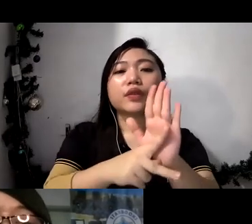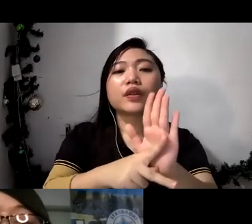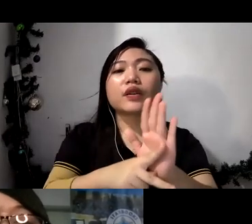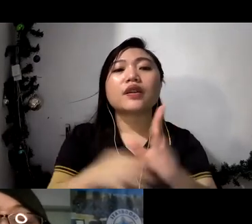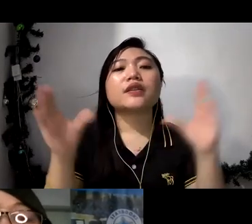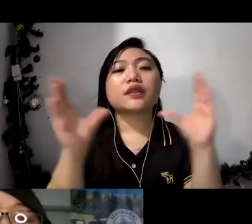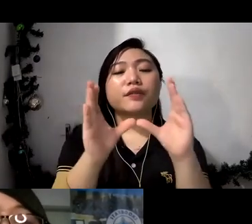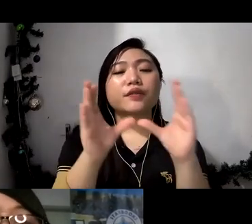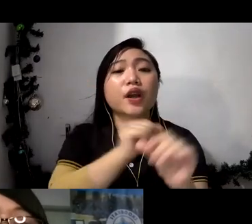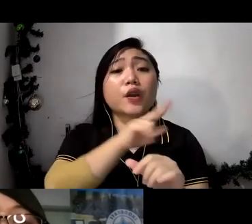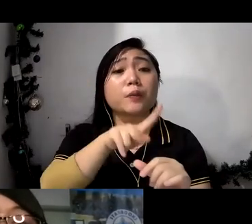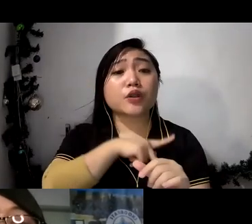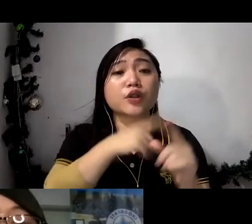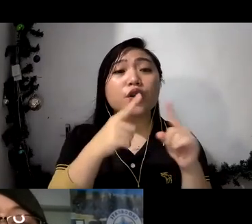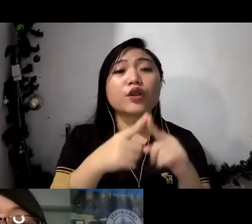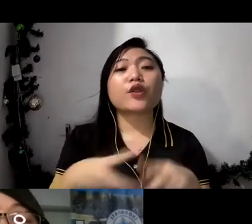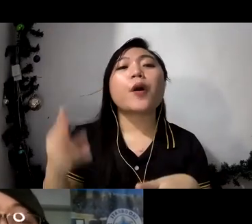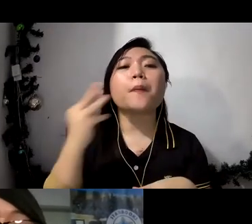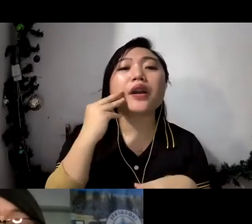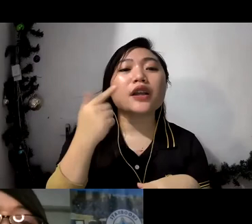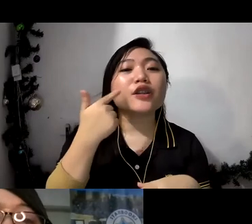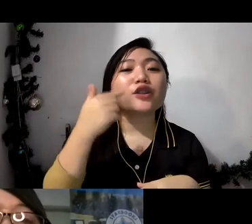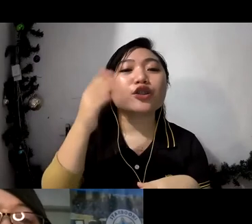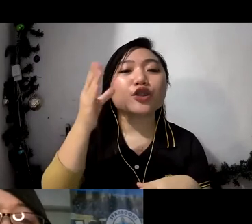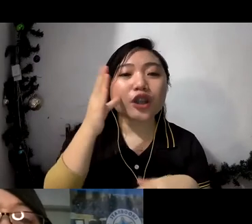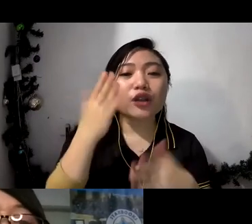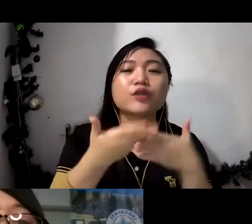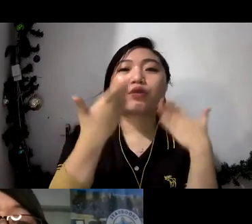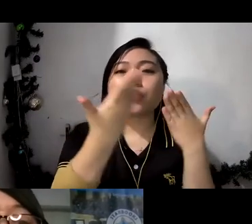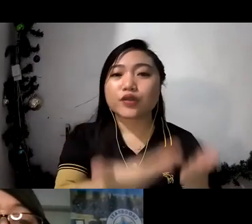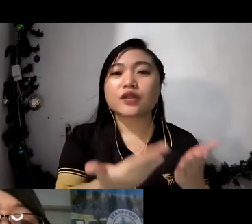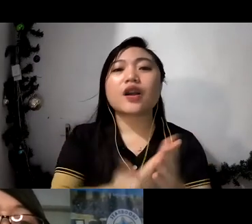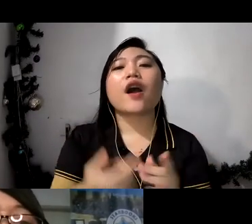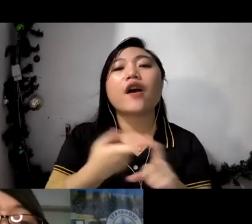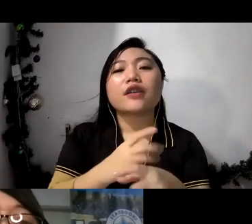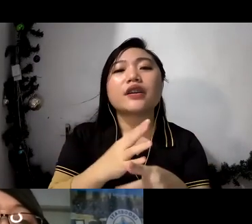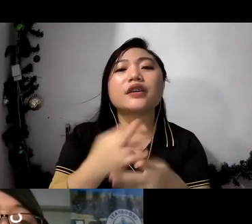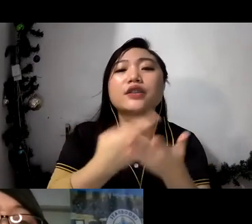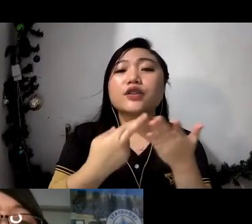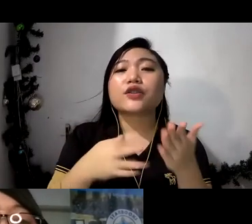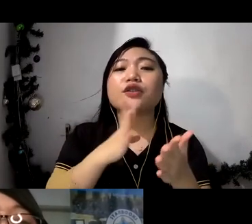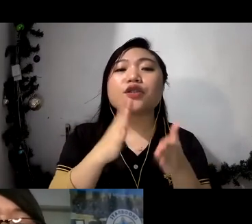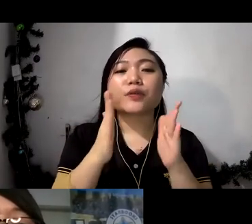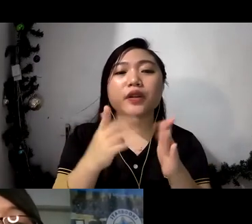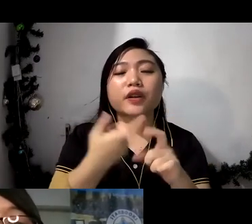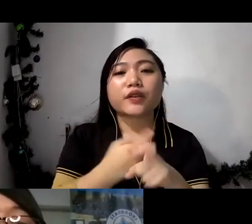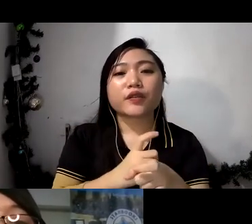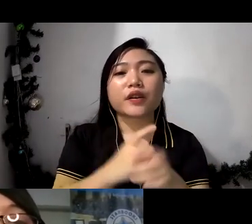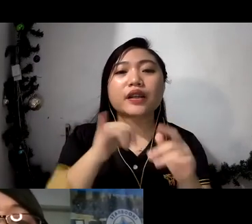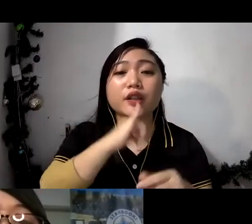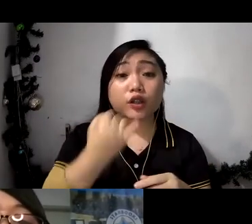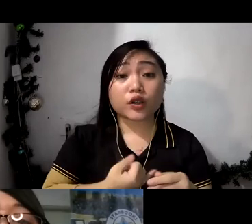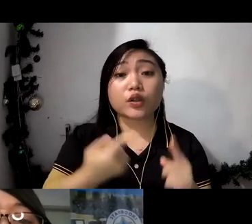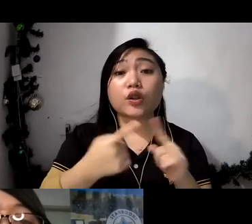Appreciation to Maria Gichelle A. Cruz for being the resource speaker in the webinar entitled Introduction to